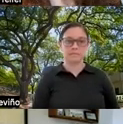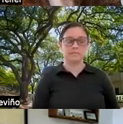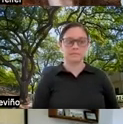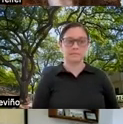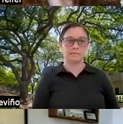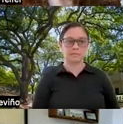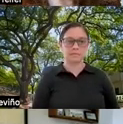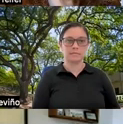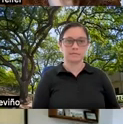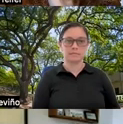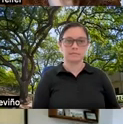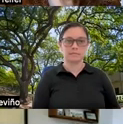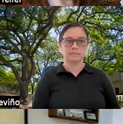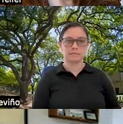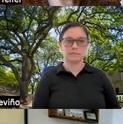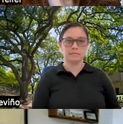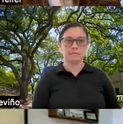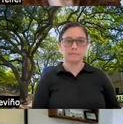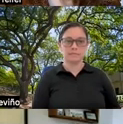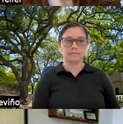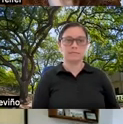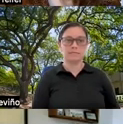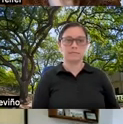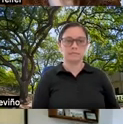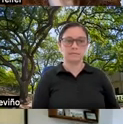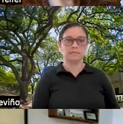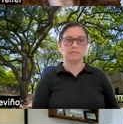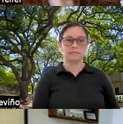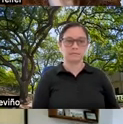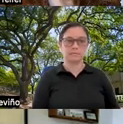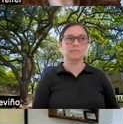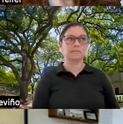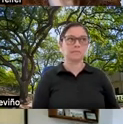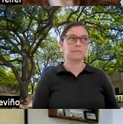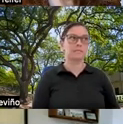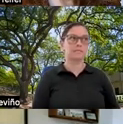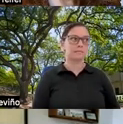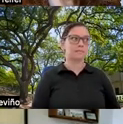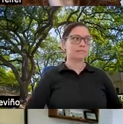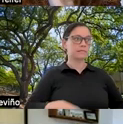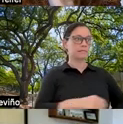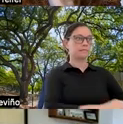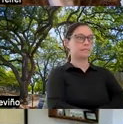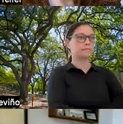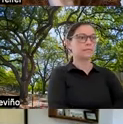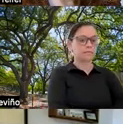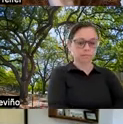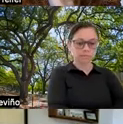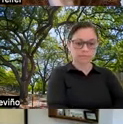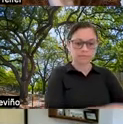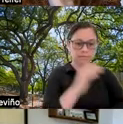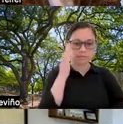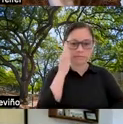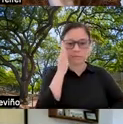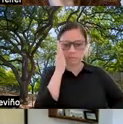rest of the data presentations so that we can make decisions based off the newest data available. And we'll also be